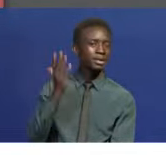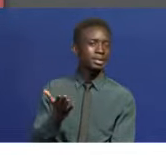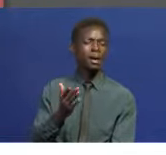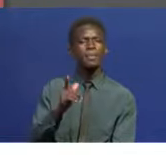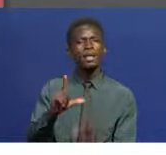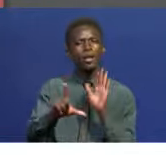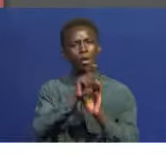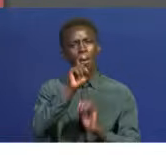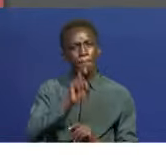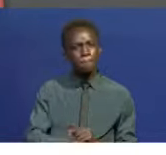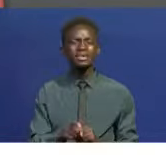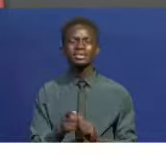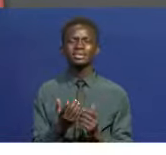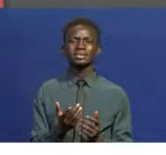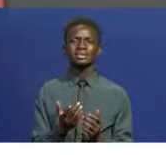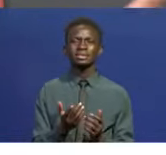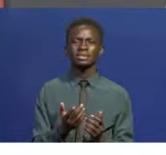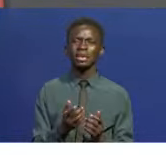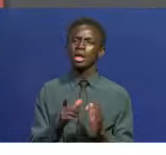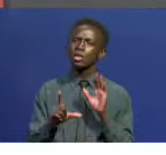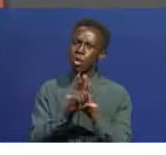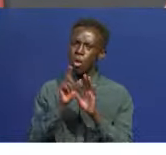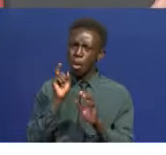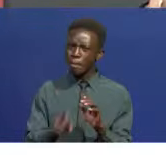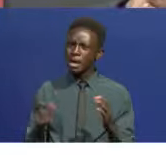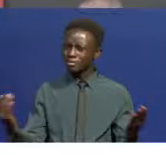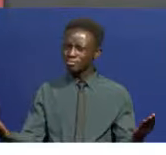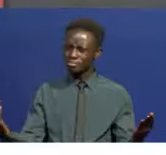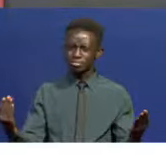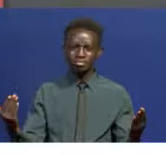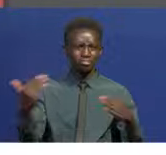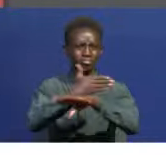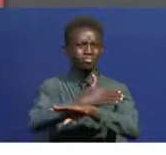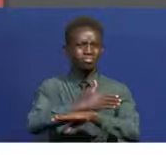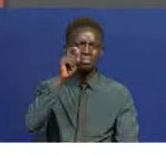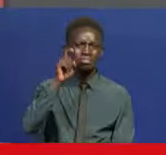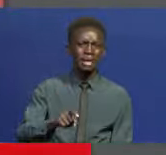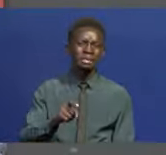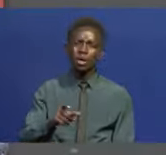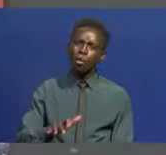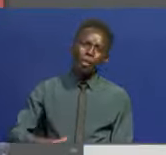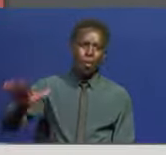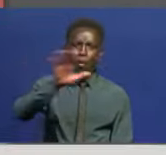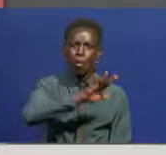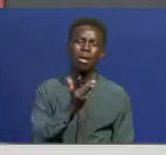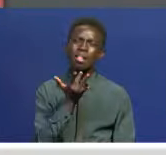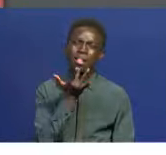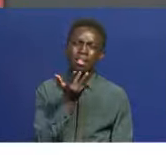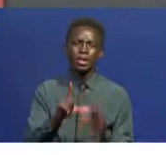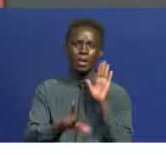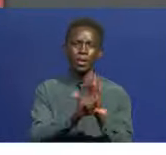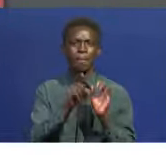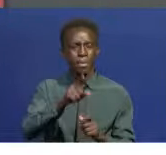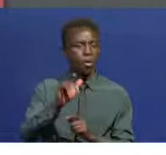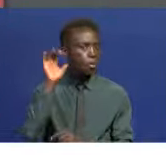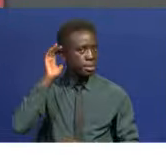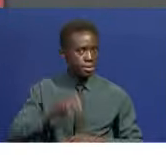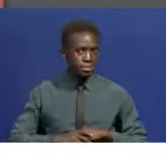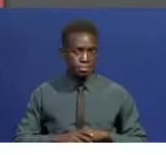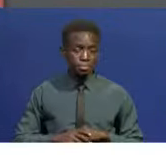agree. Now, I want to support what somebody has talked about, the categorization of the industry. In fact, I